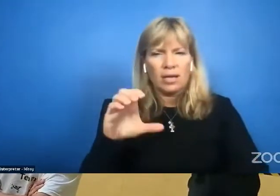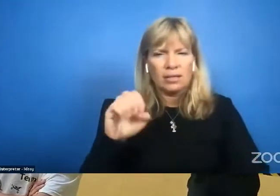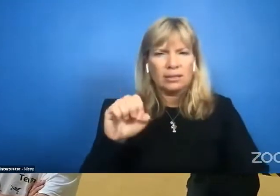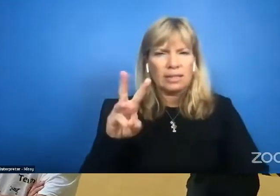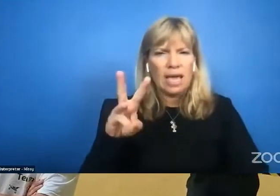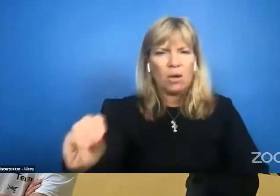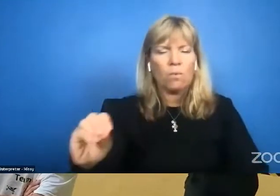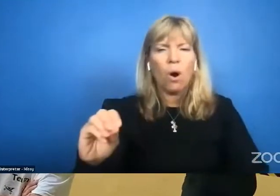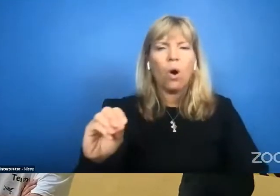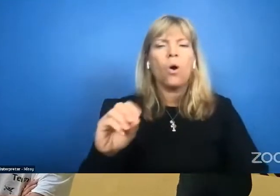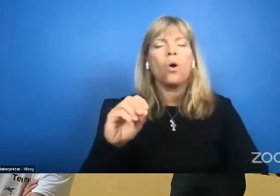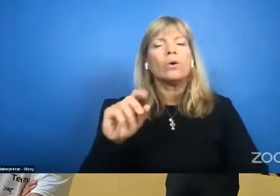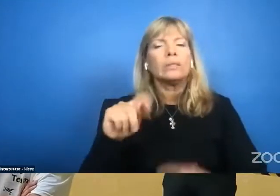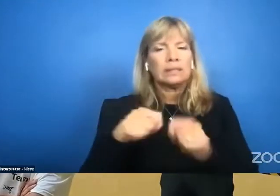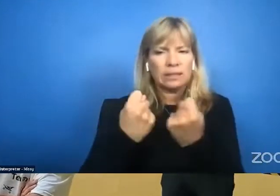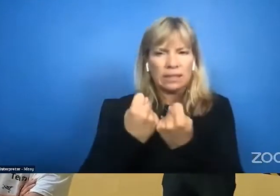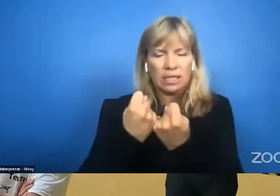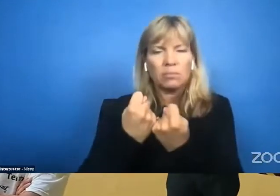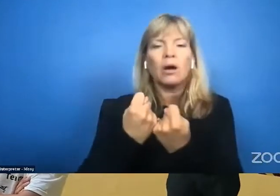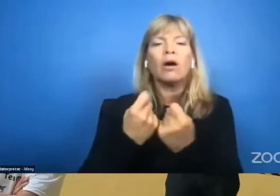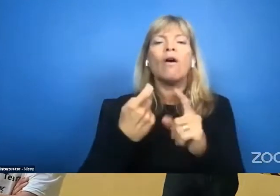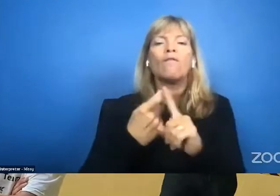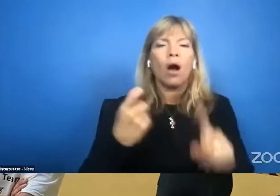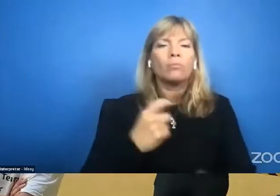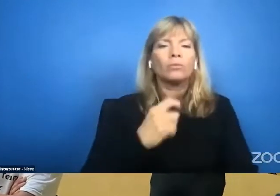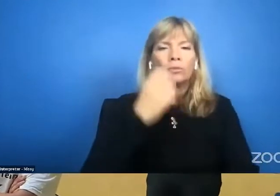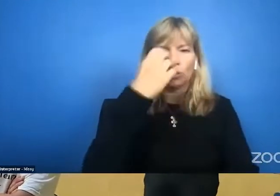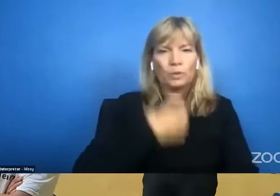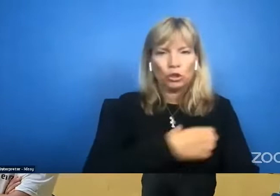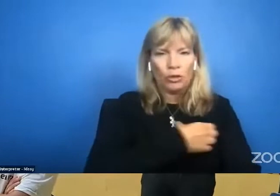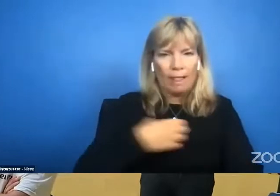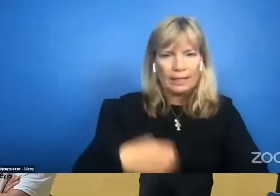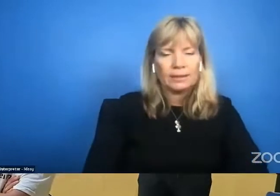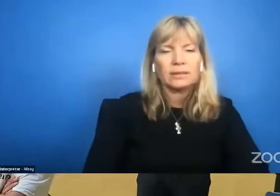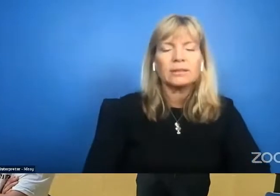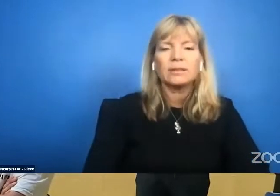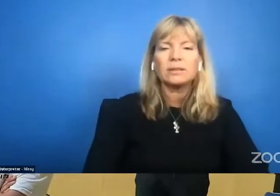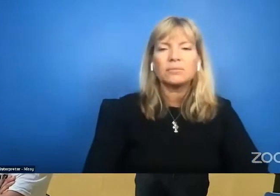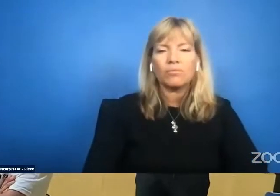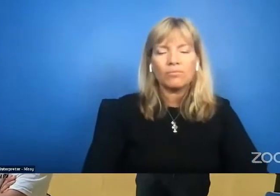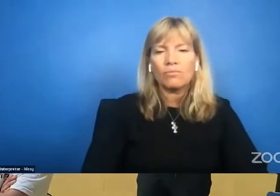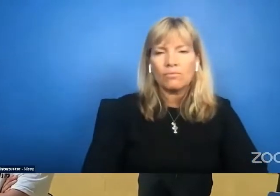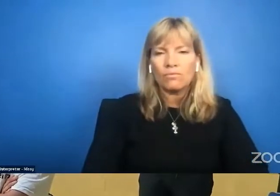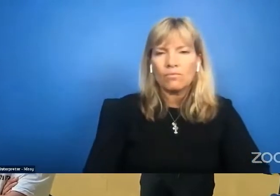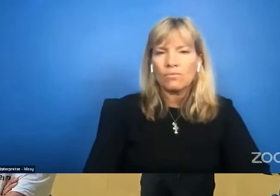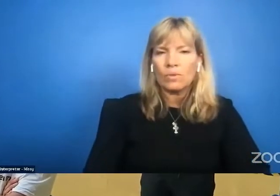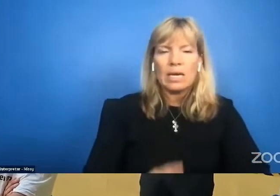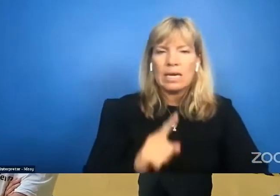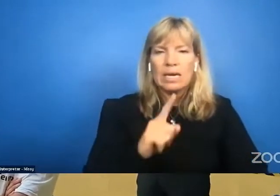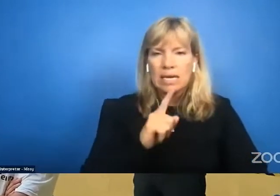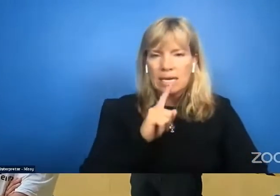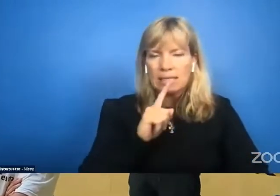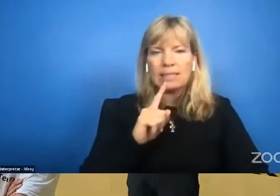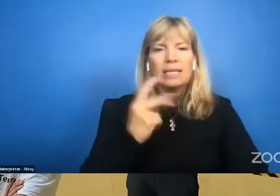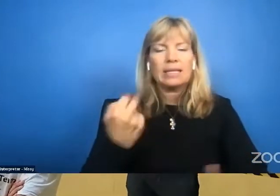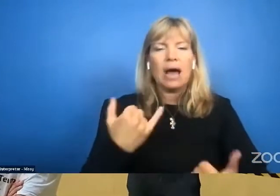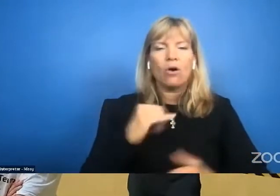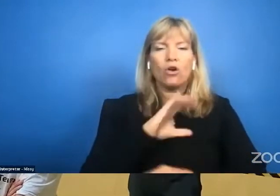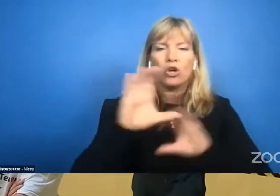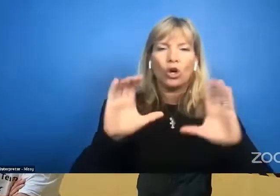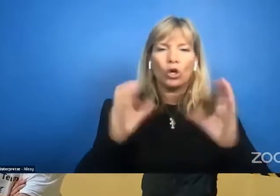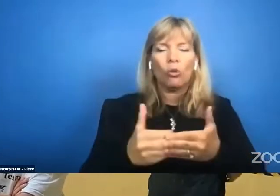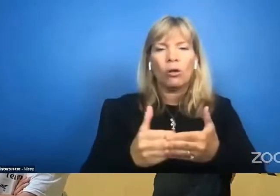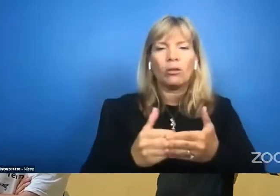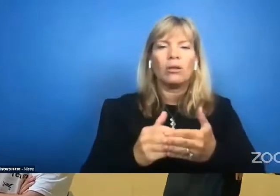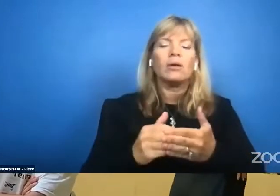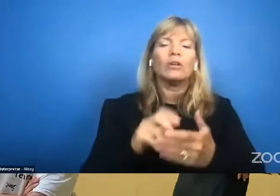in Switzerland. 5th in the global edition of the 2020 CYBATHLON. And Robility, remember, we